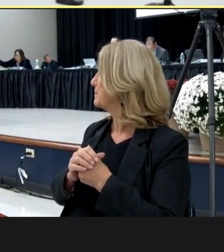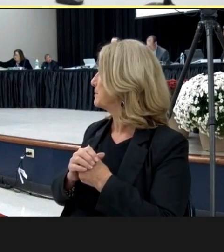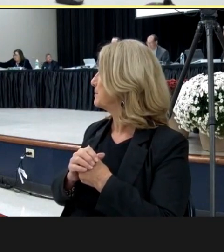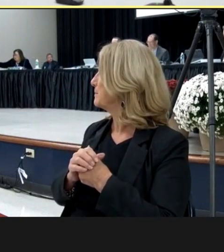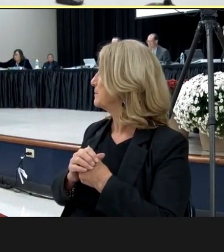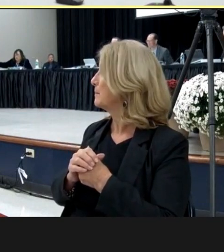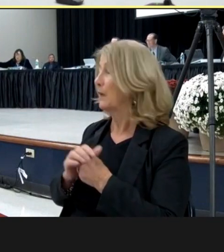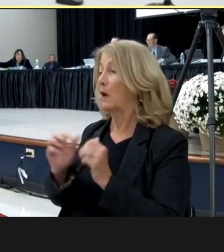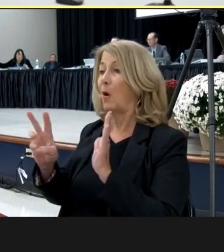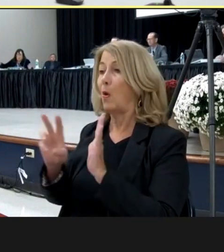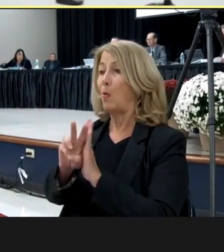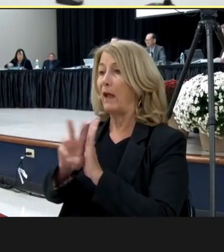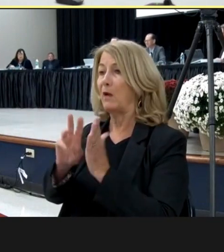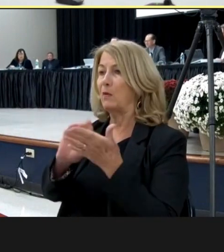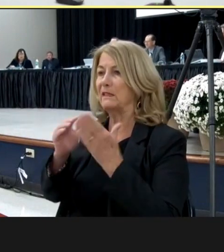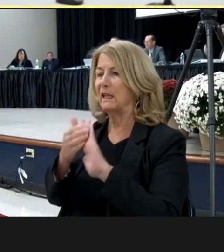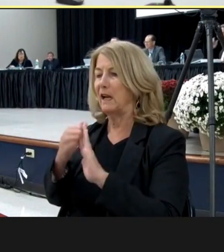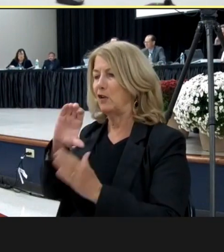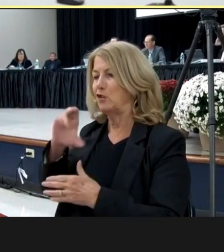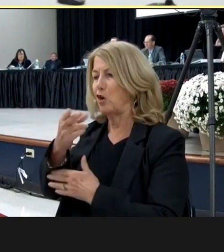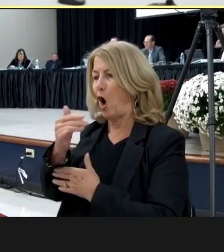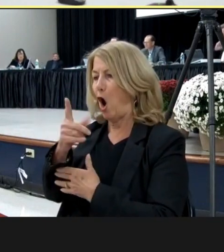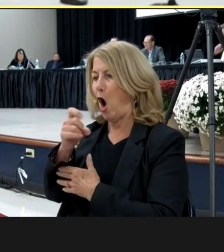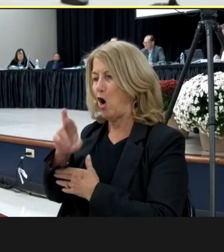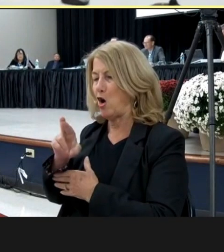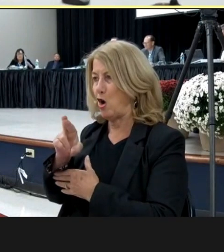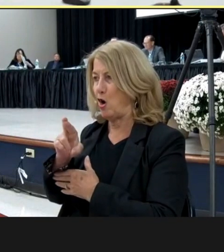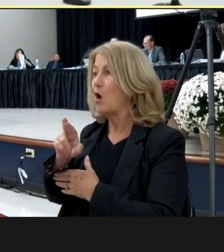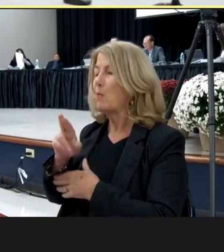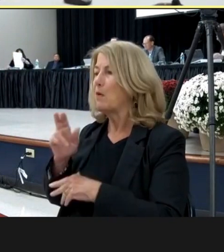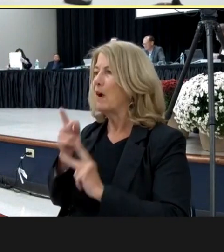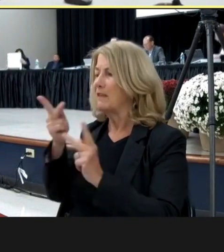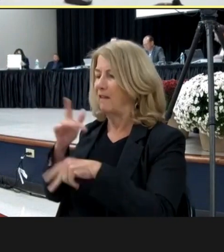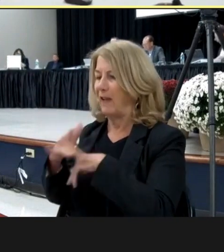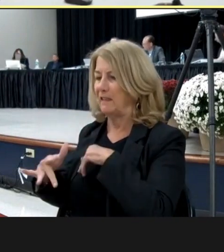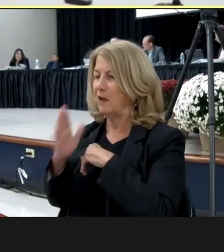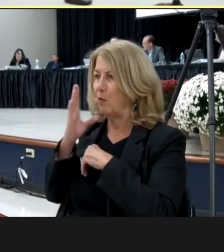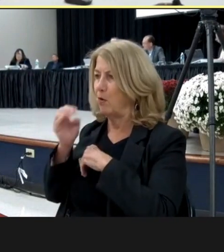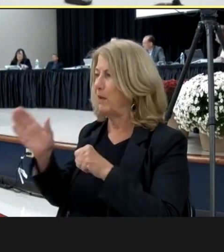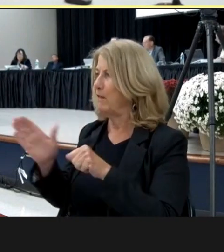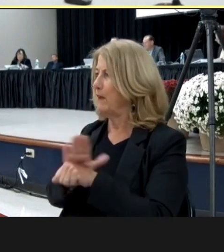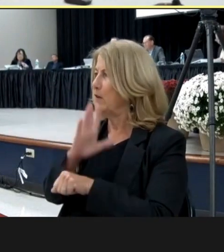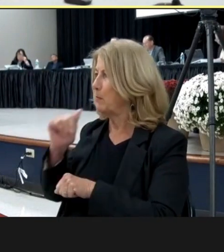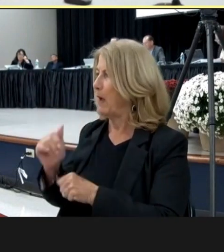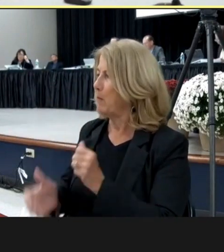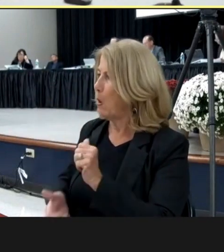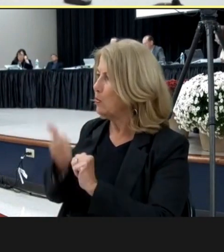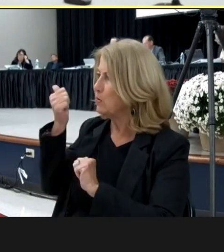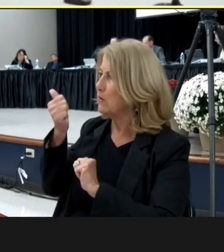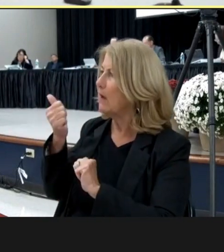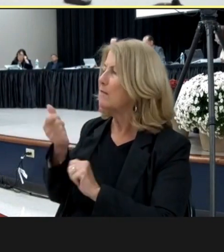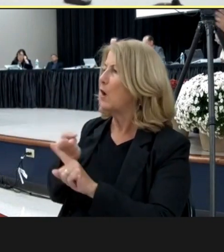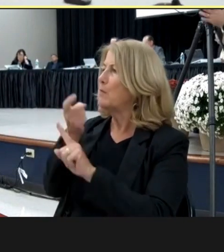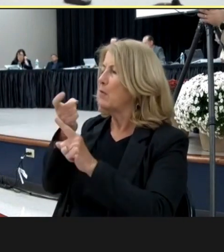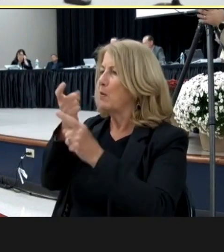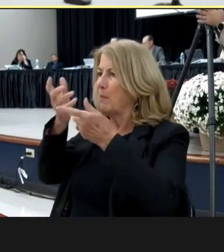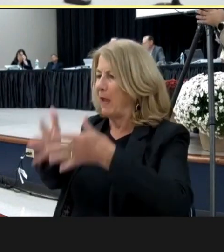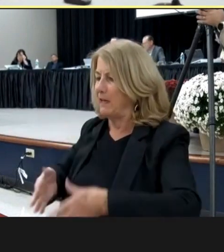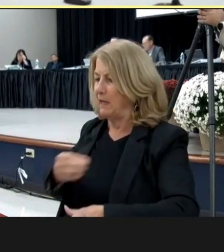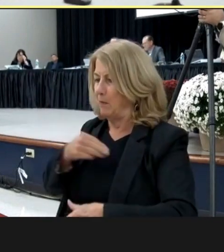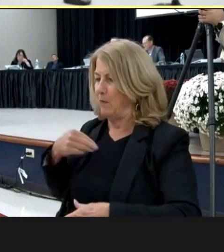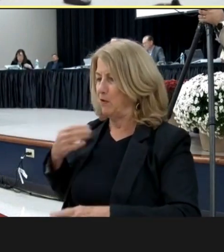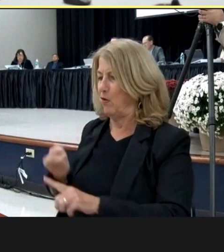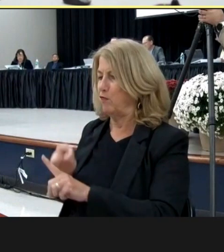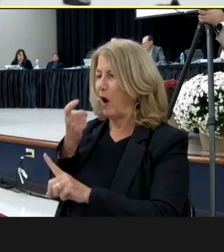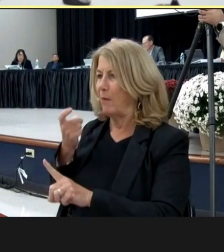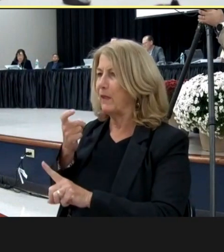The Waco City Charter provides that vacancies shall be filled by a majority vote of the remaining members for the unexpired term